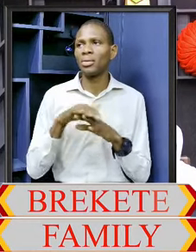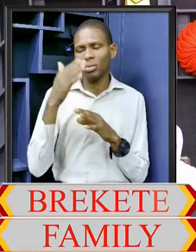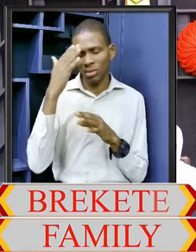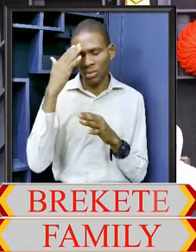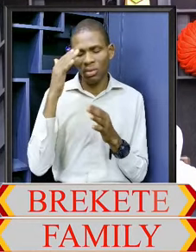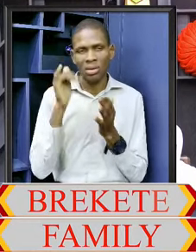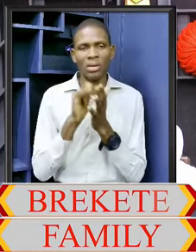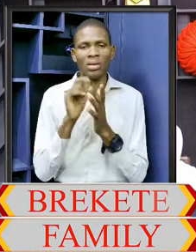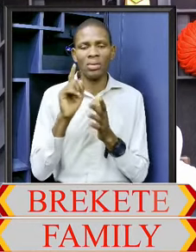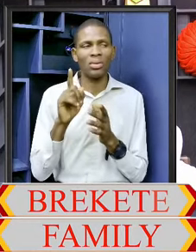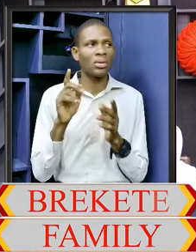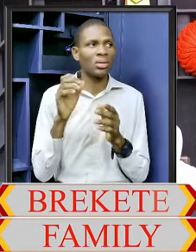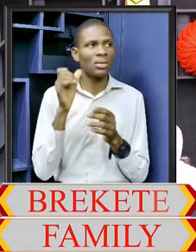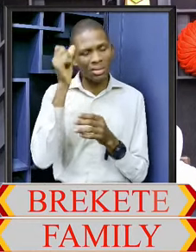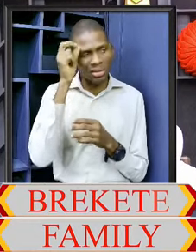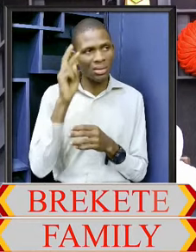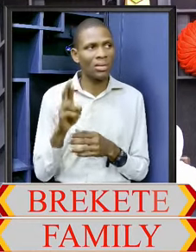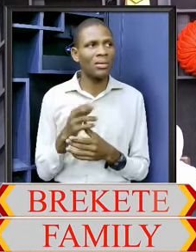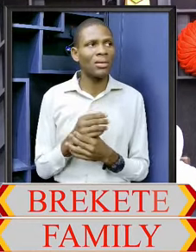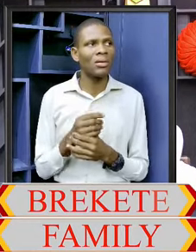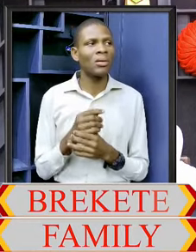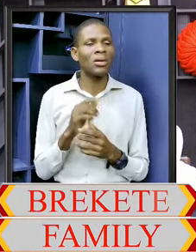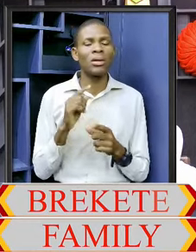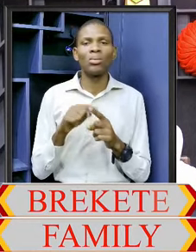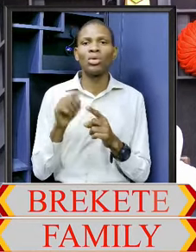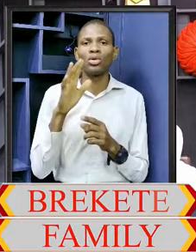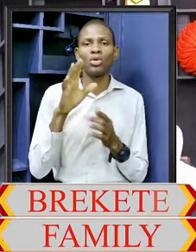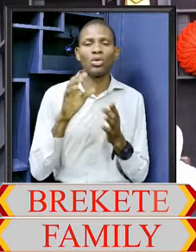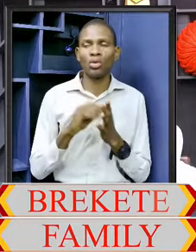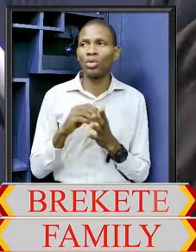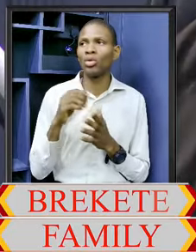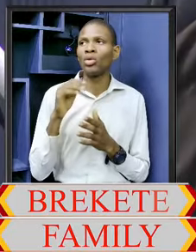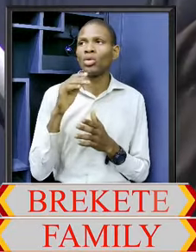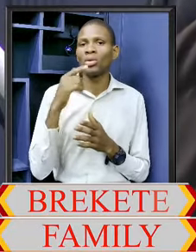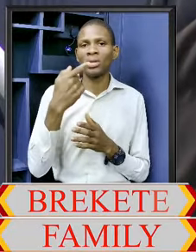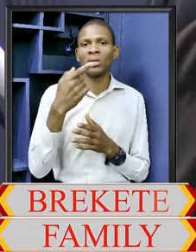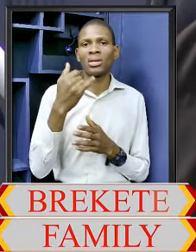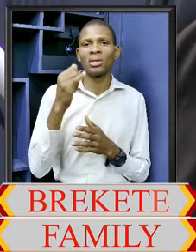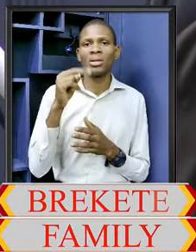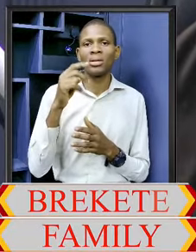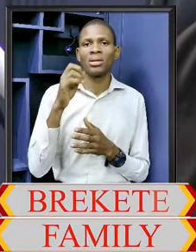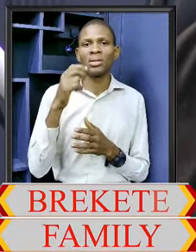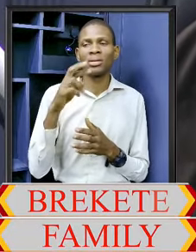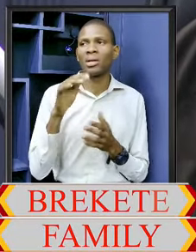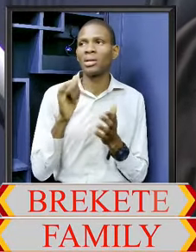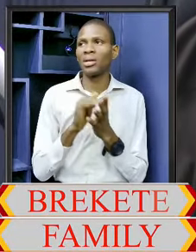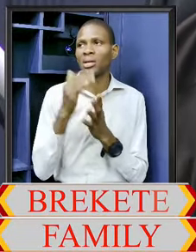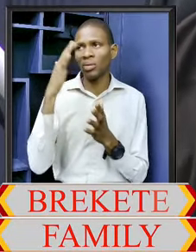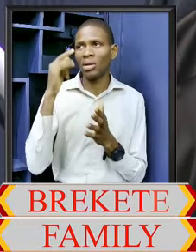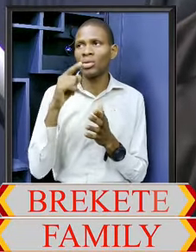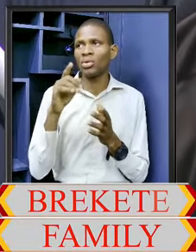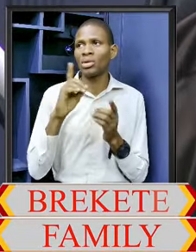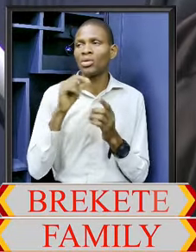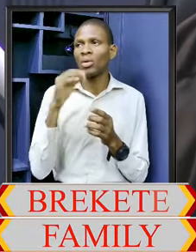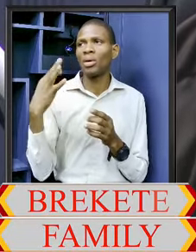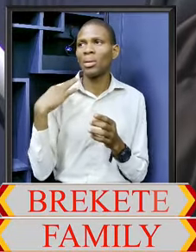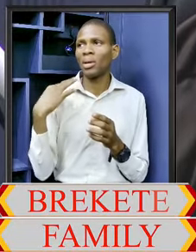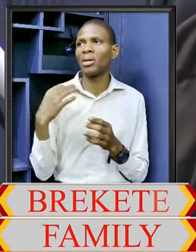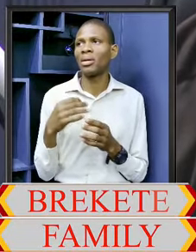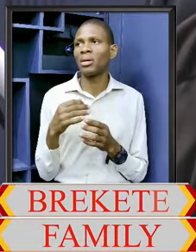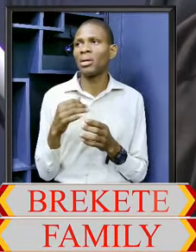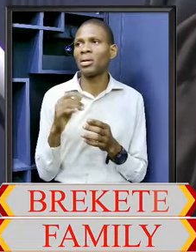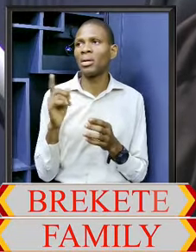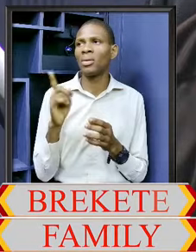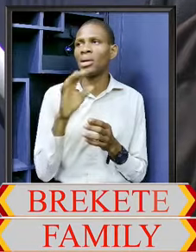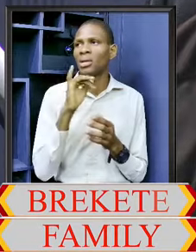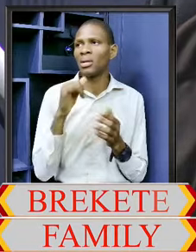one, sir. You don't know? Yes, sir. I don't okay. know. Yes, sir. But your own ginger, it don't die finish. Now make you no come apply them. Where the organic